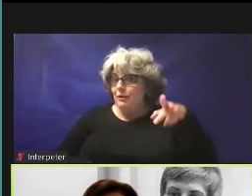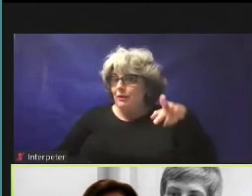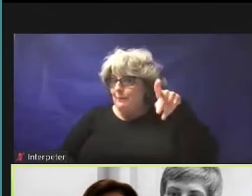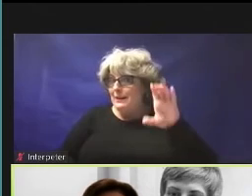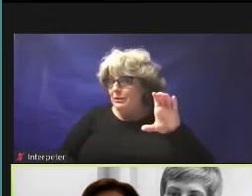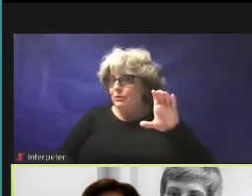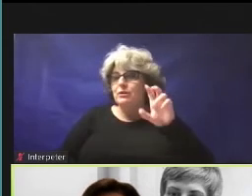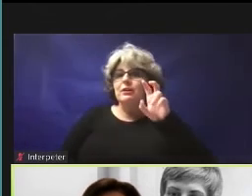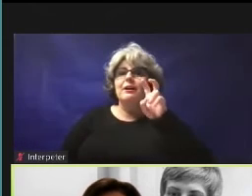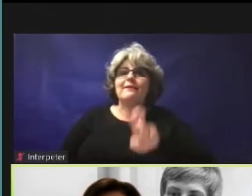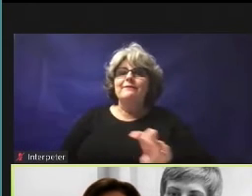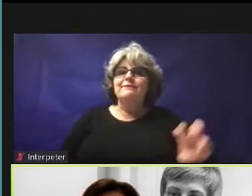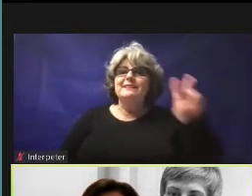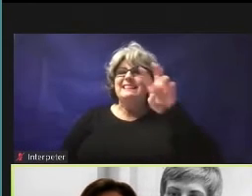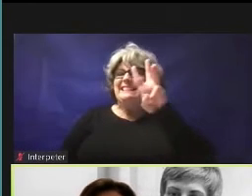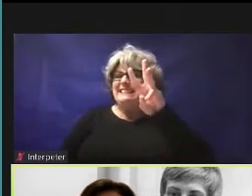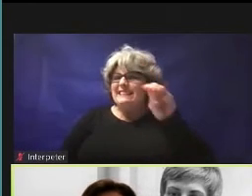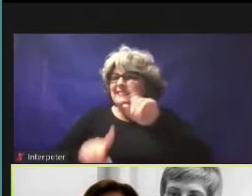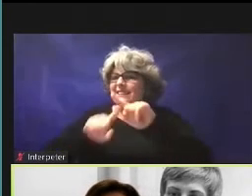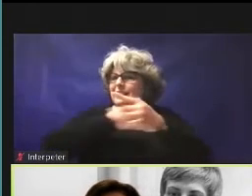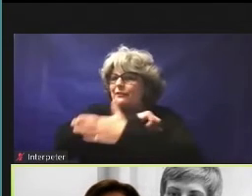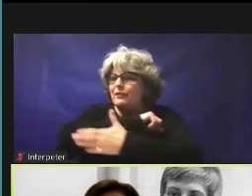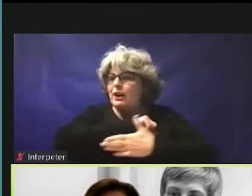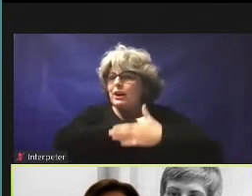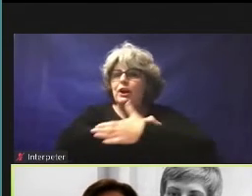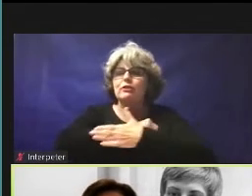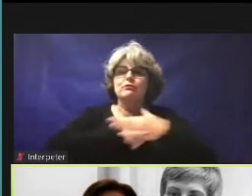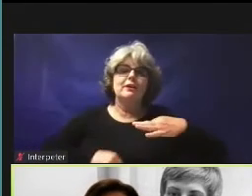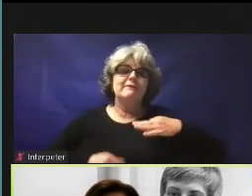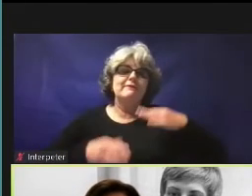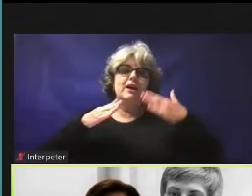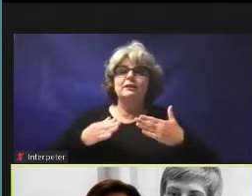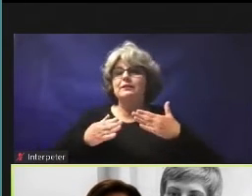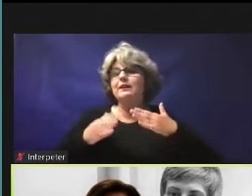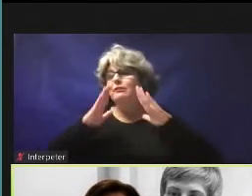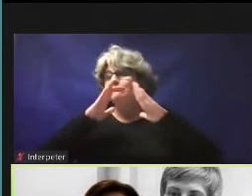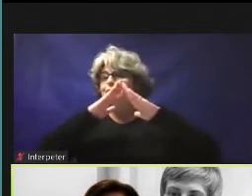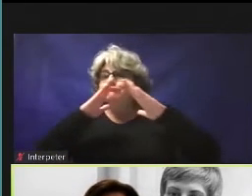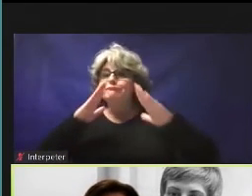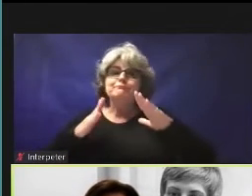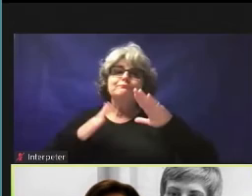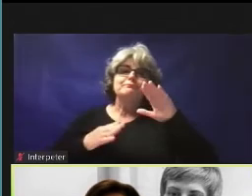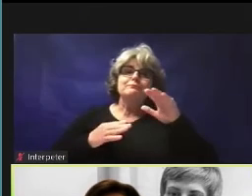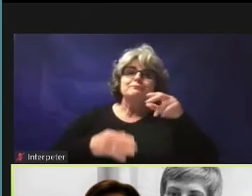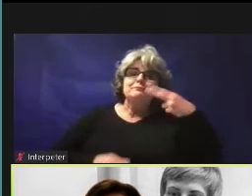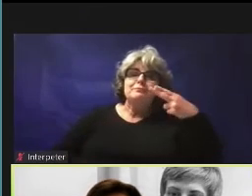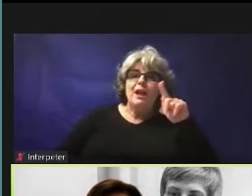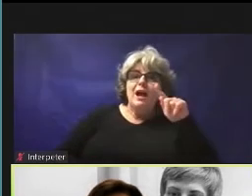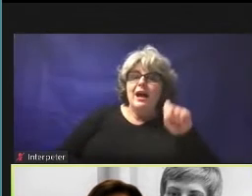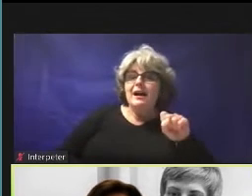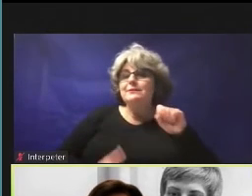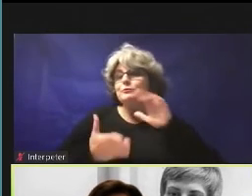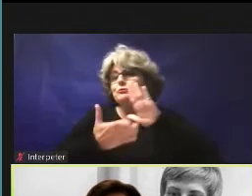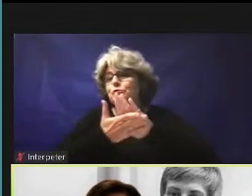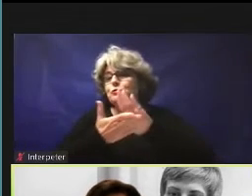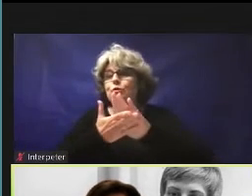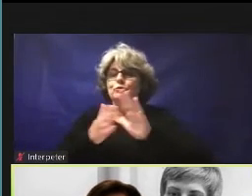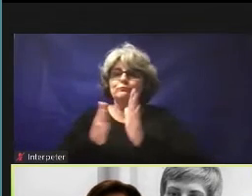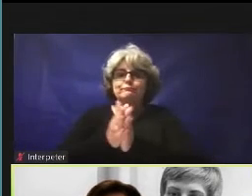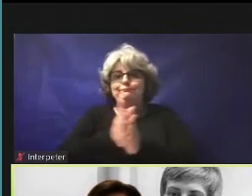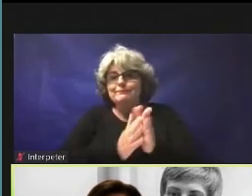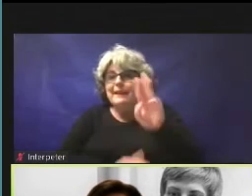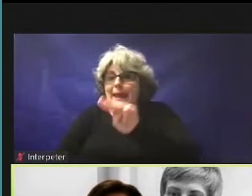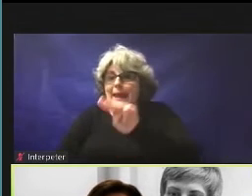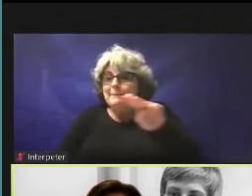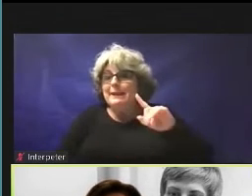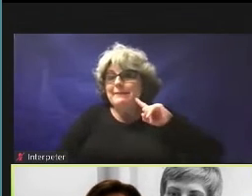she visited over 60 countries, sitting with volunteers in their huts, schools, and Peace Corps sites, always armed with